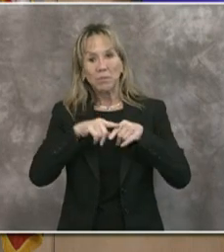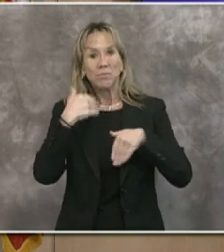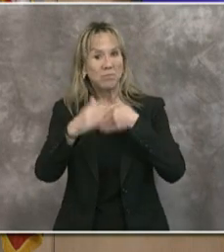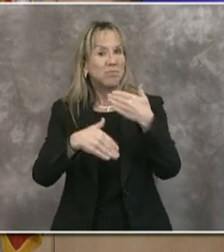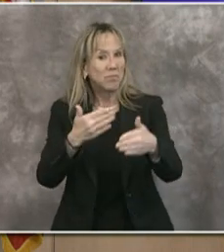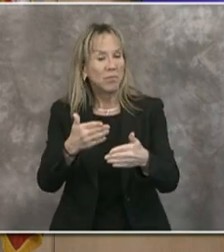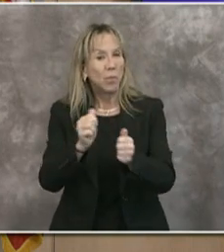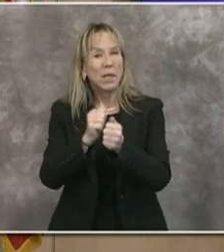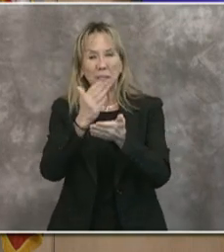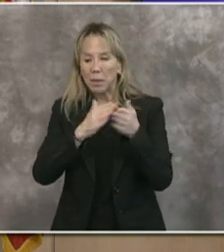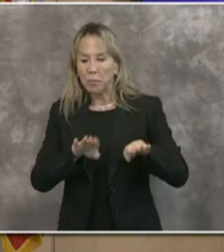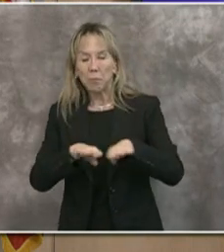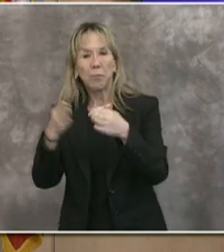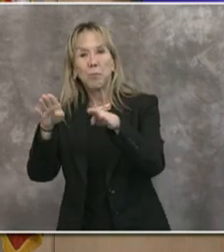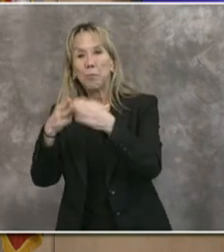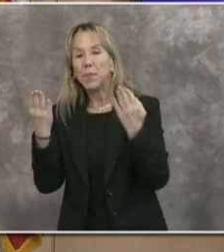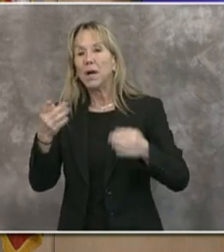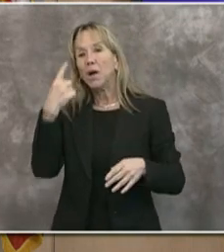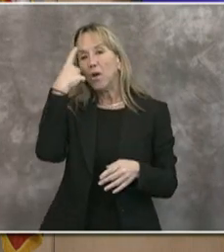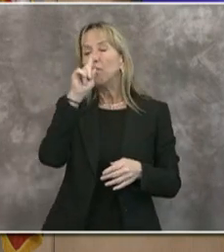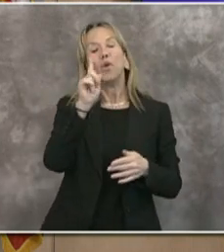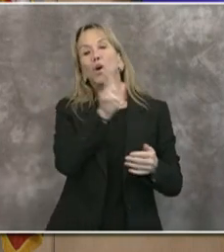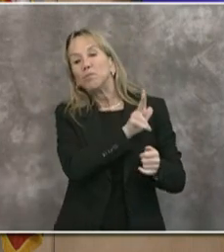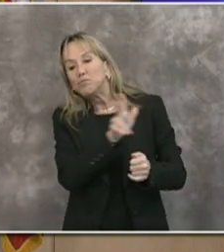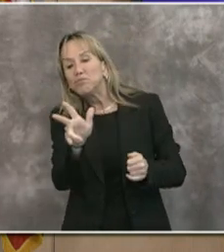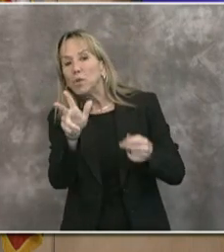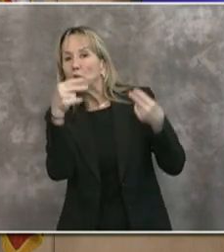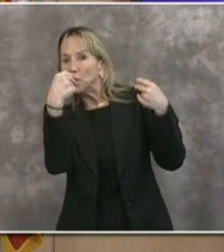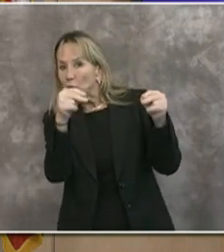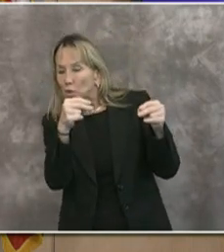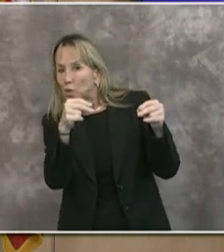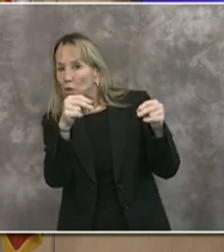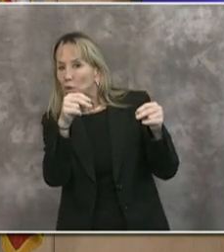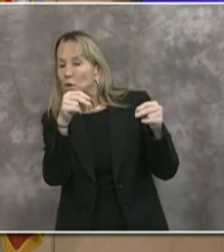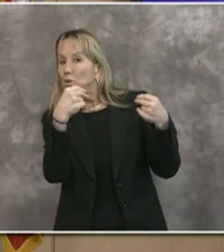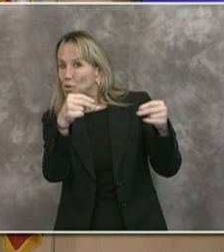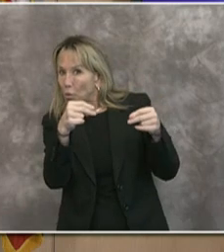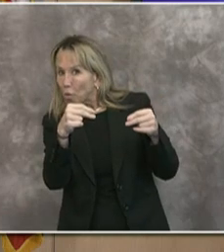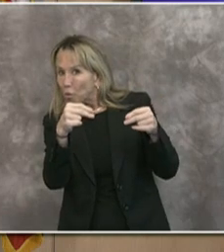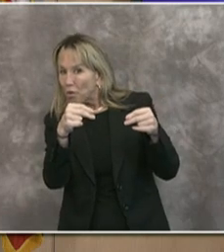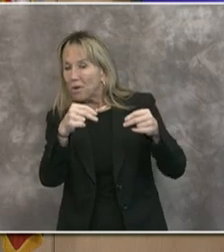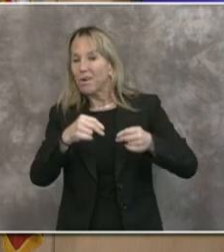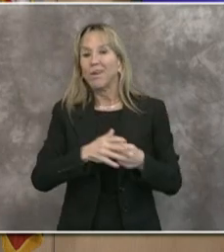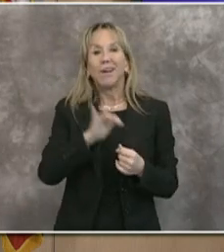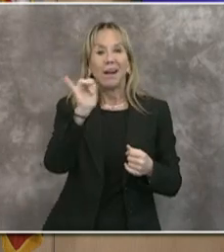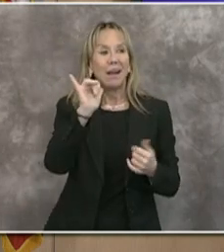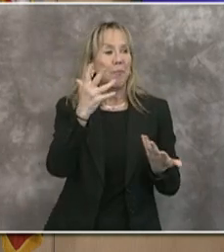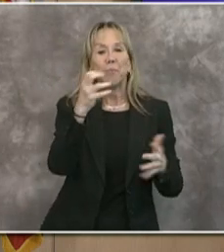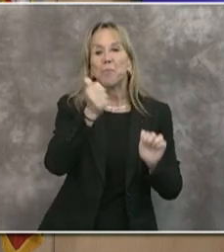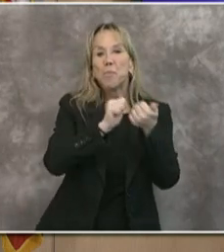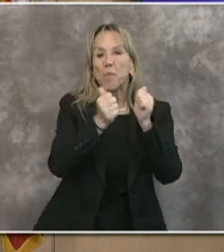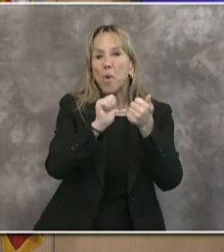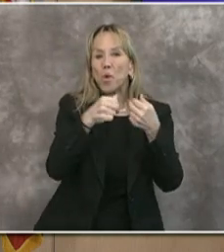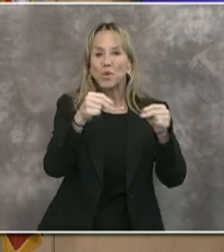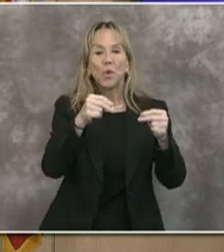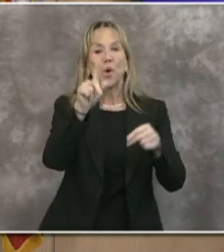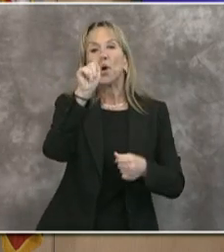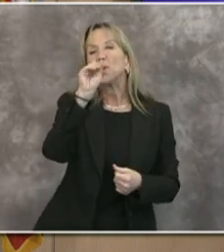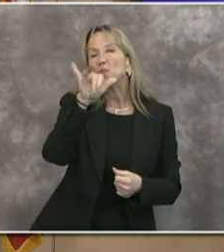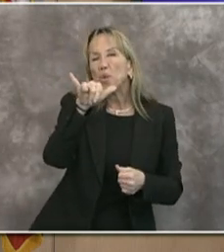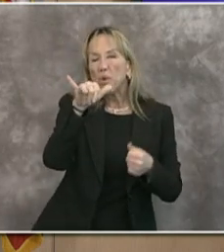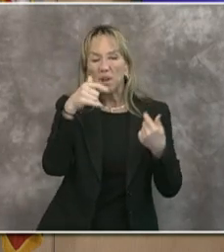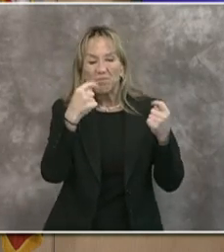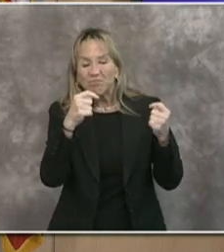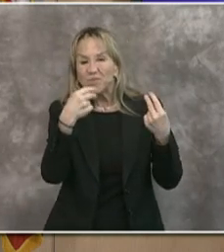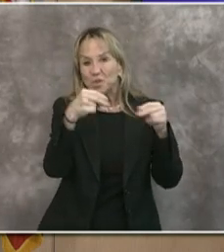the limitations being lifted around curbside retail, particularly things like sporting stores, toy stores,